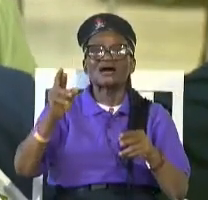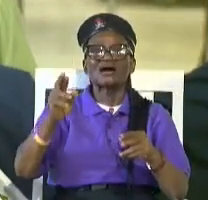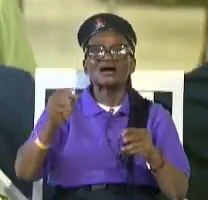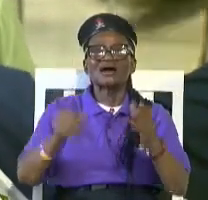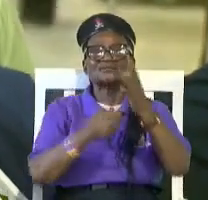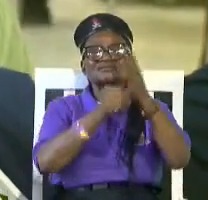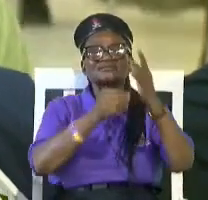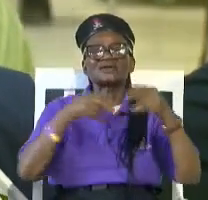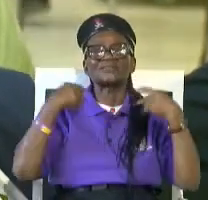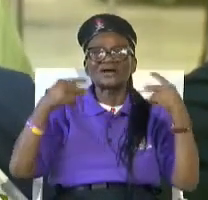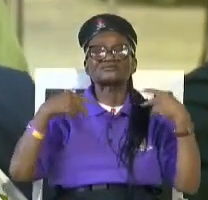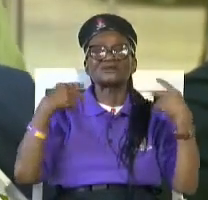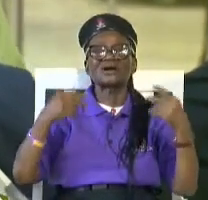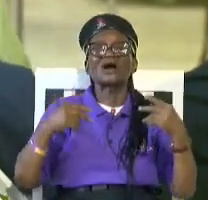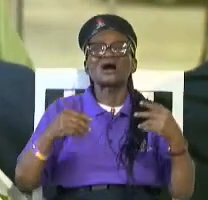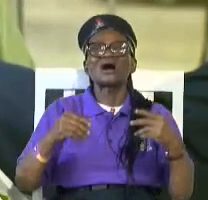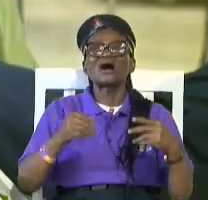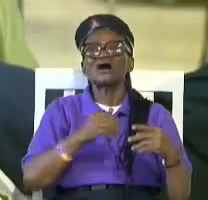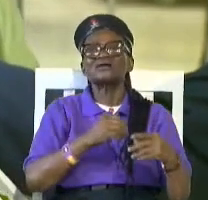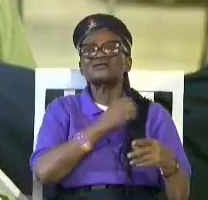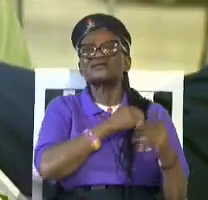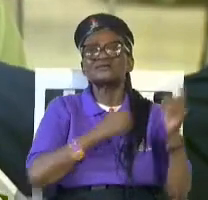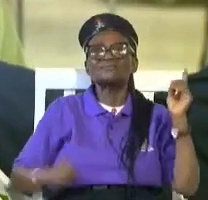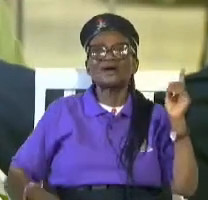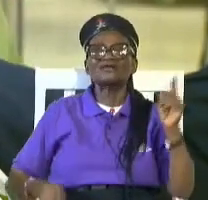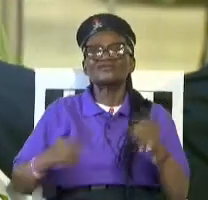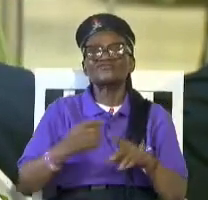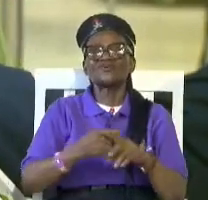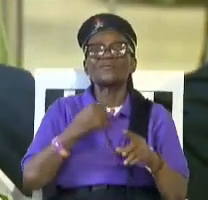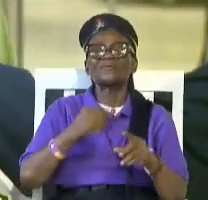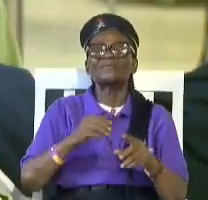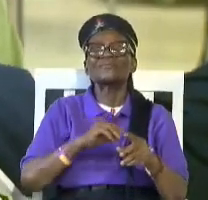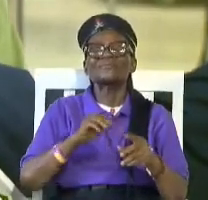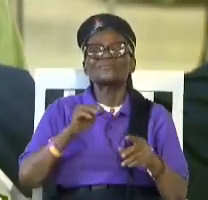Assistant Pastor Adegoke Emmanuel from Benue Province 4.